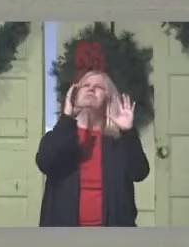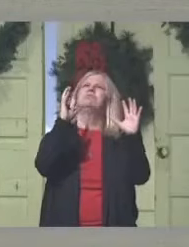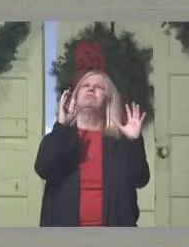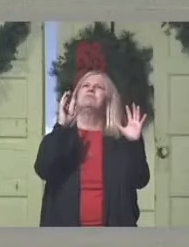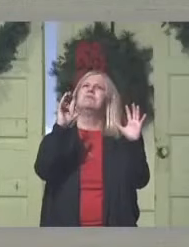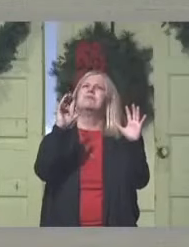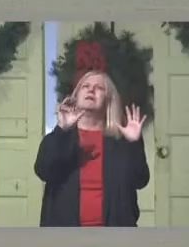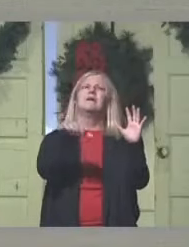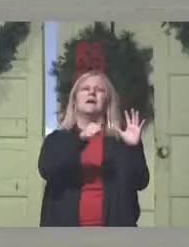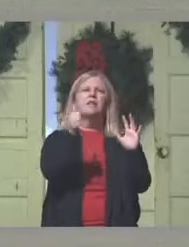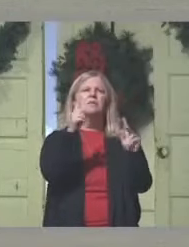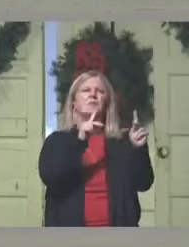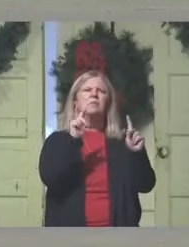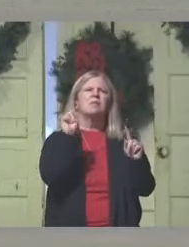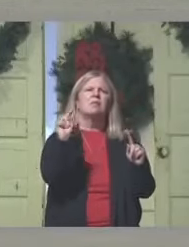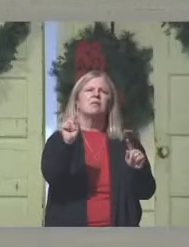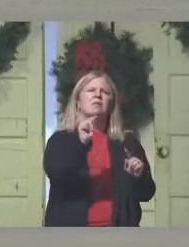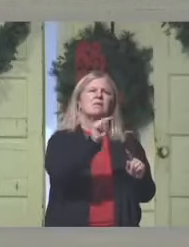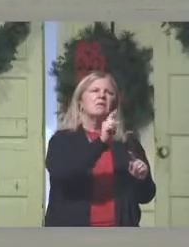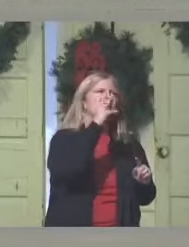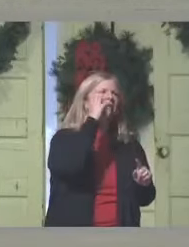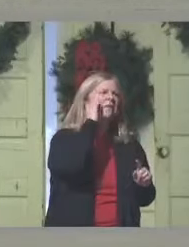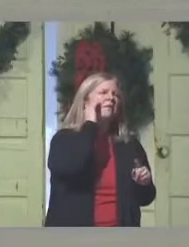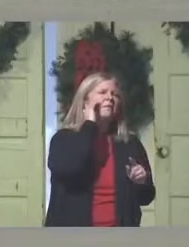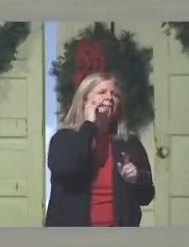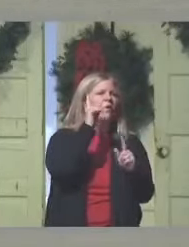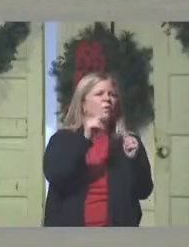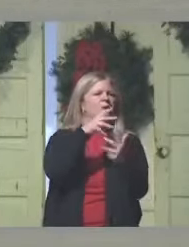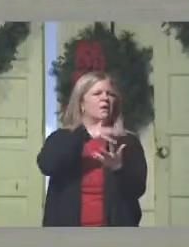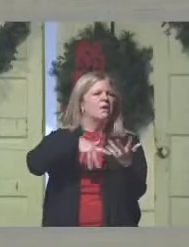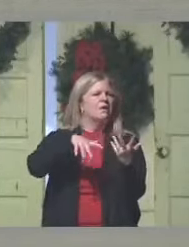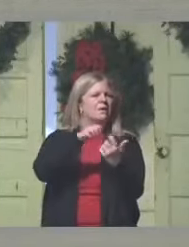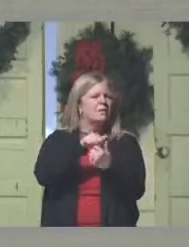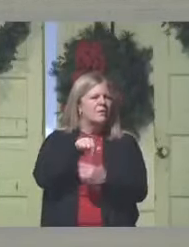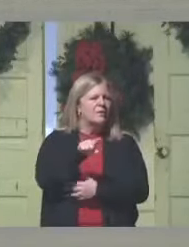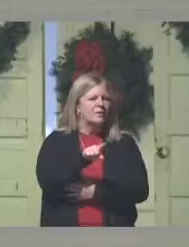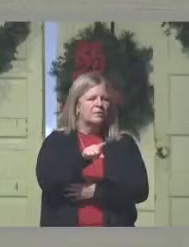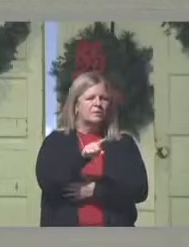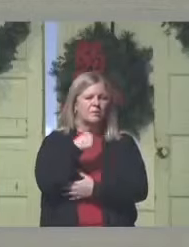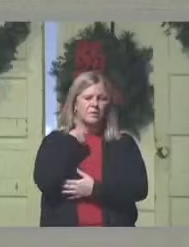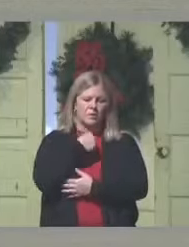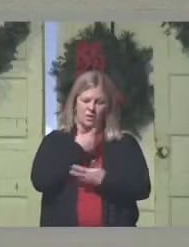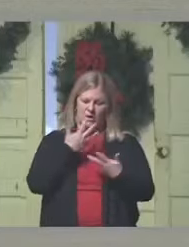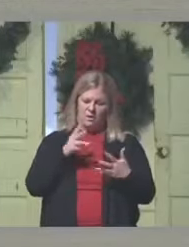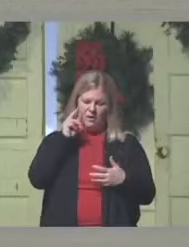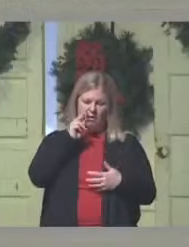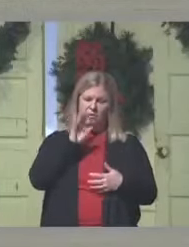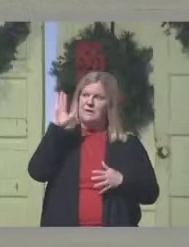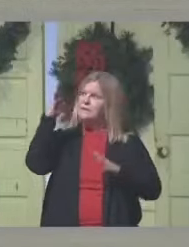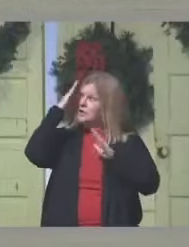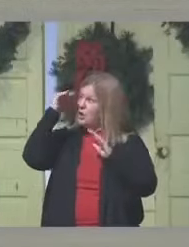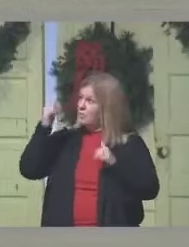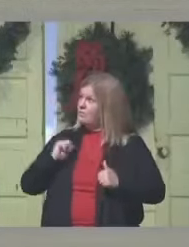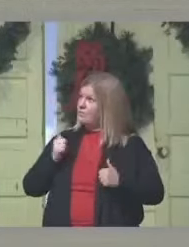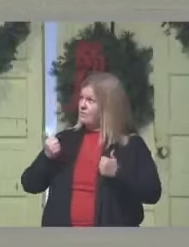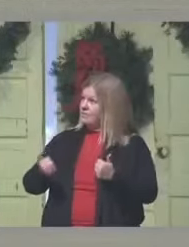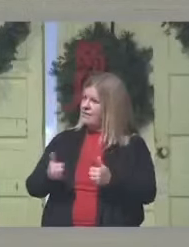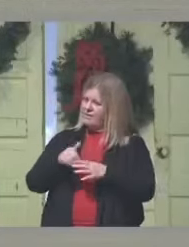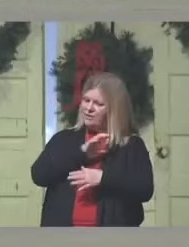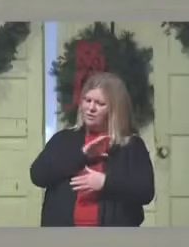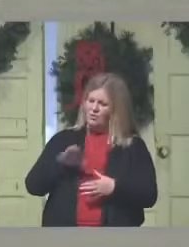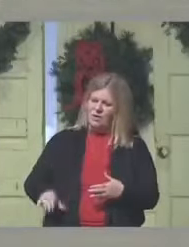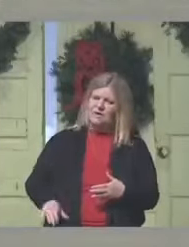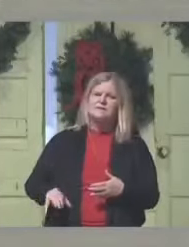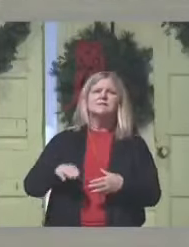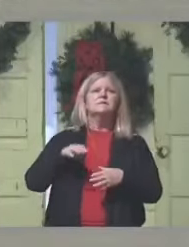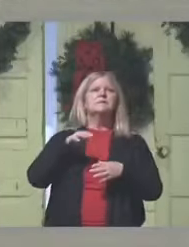may experience when with you. We've contemplated God's glorious hope for our lives in Christ. Christ